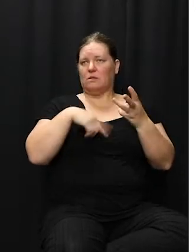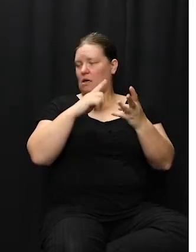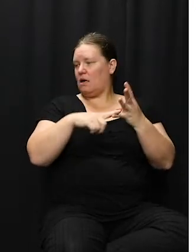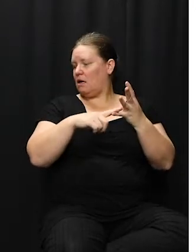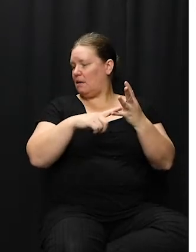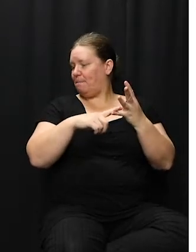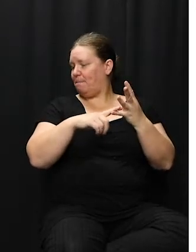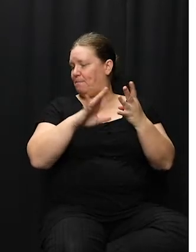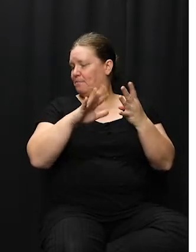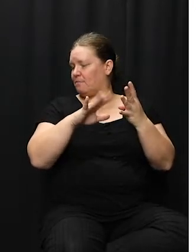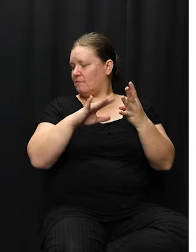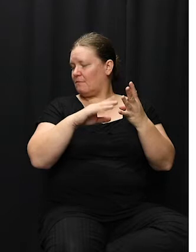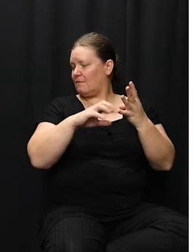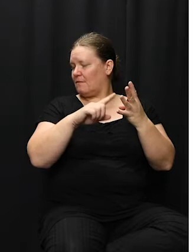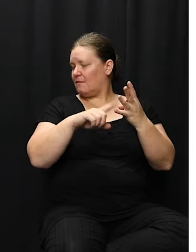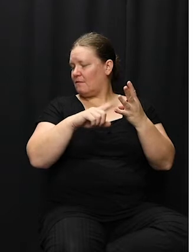always.